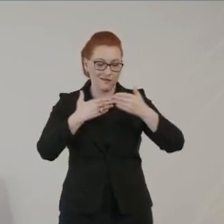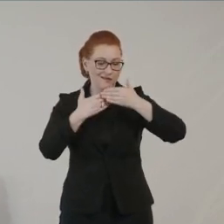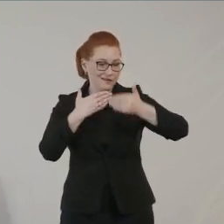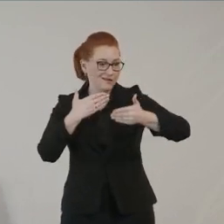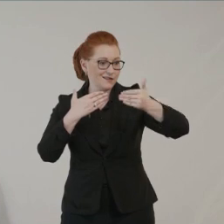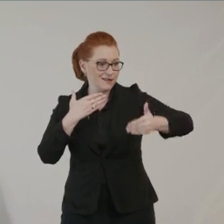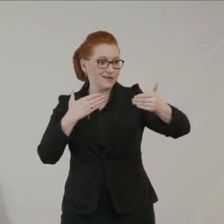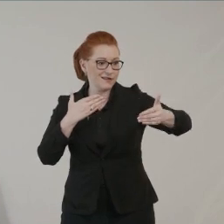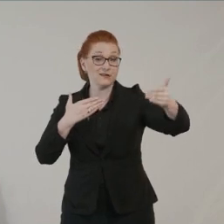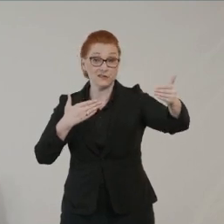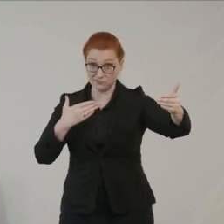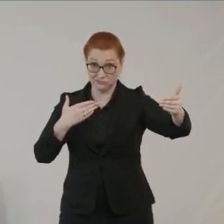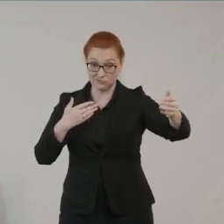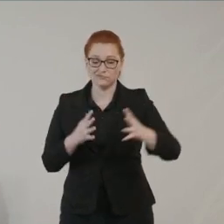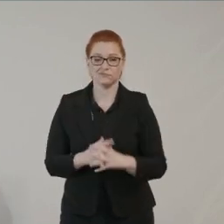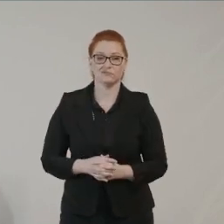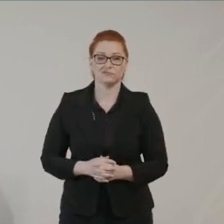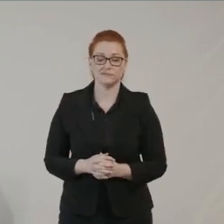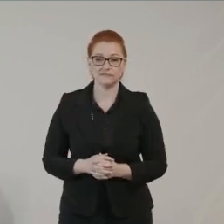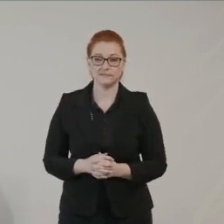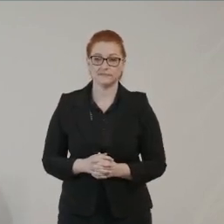dates will look like.